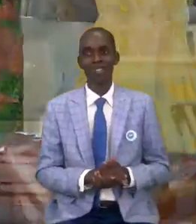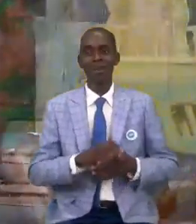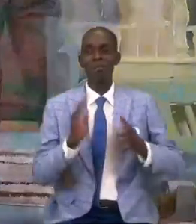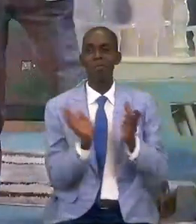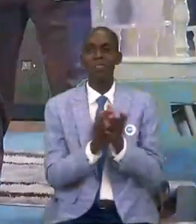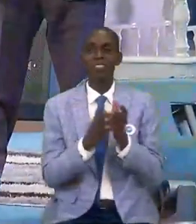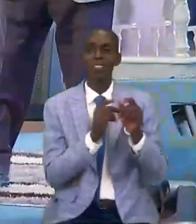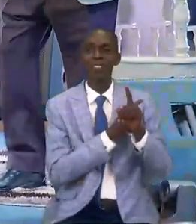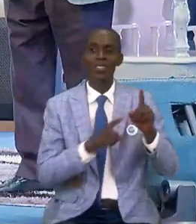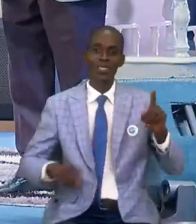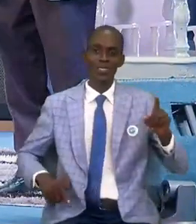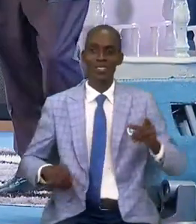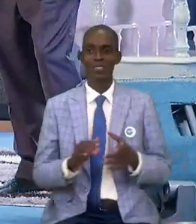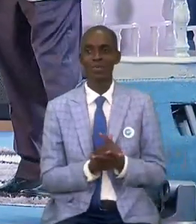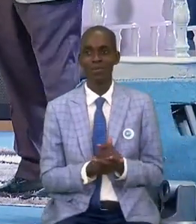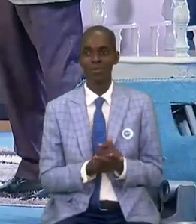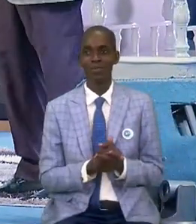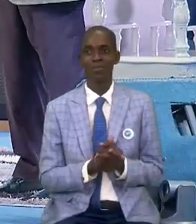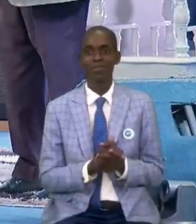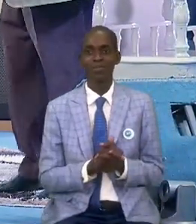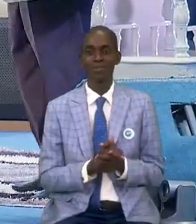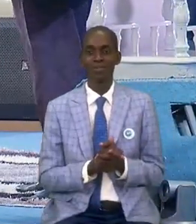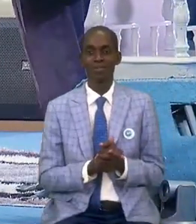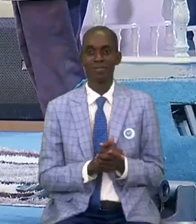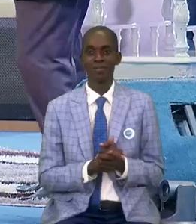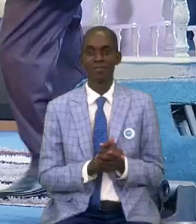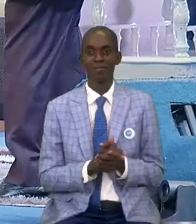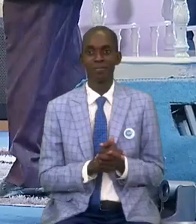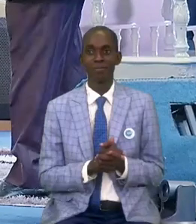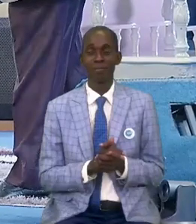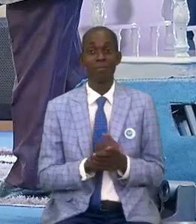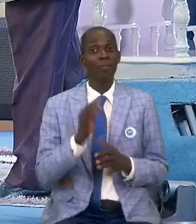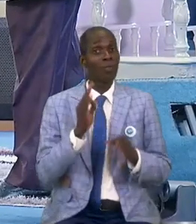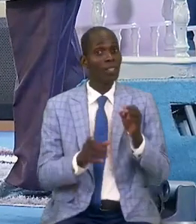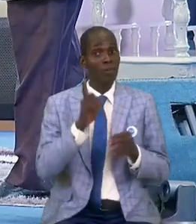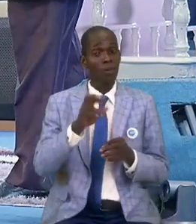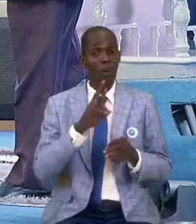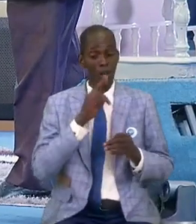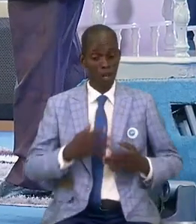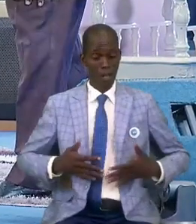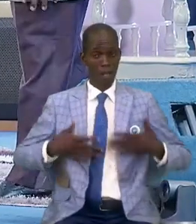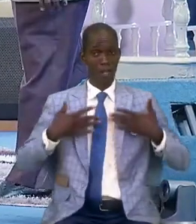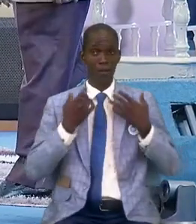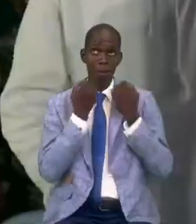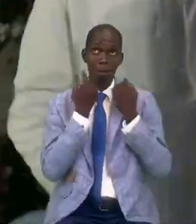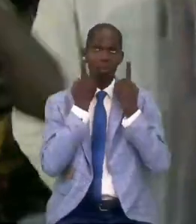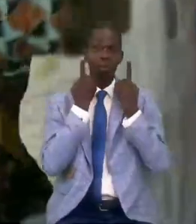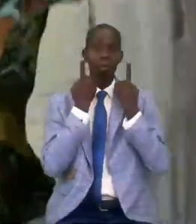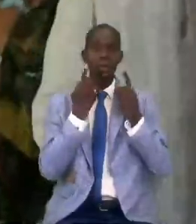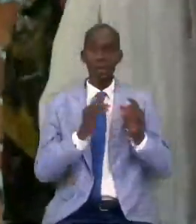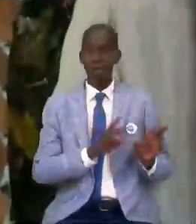If you are alive, awake, at a lurch, I'm waiting for something, I said, praise the